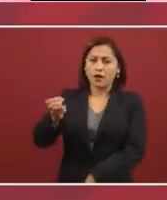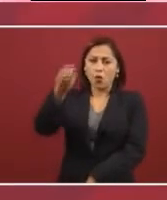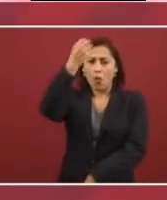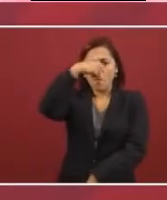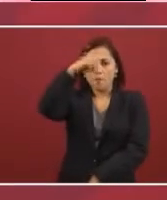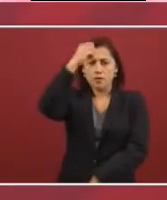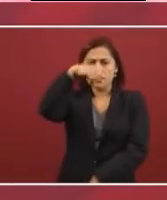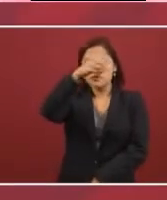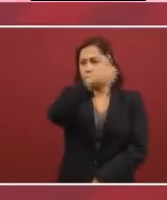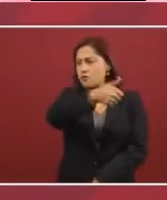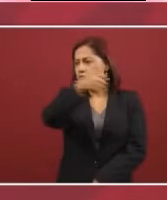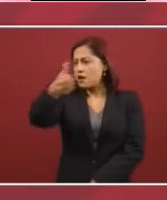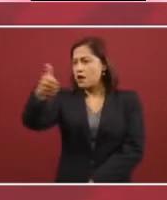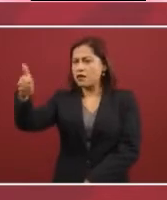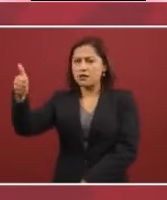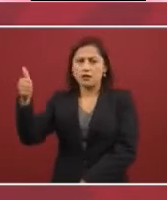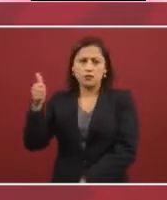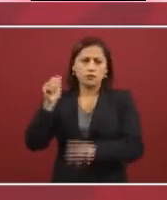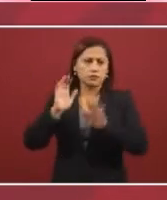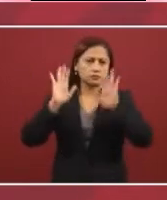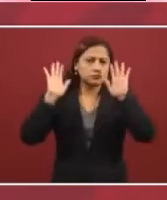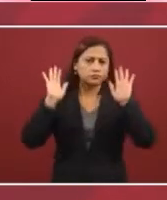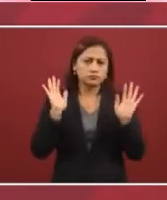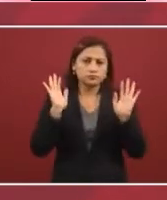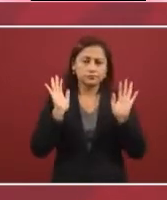Everyone is entitled to their opinion.